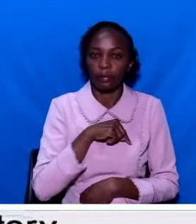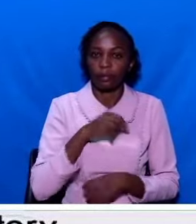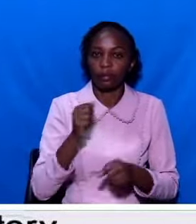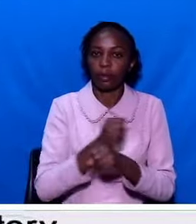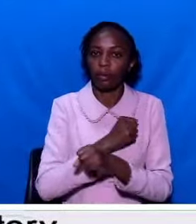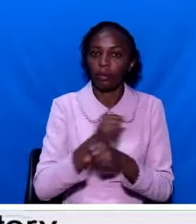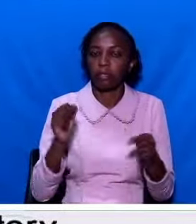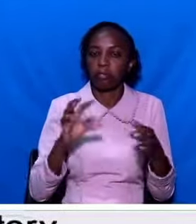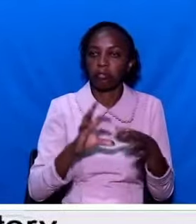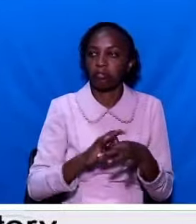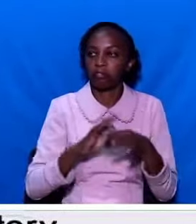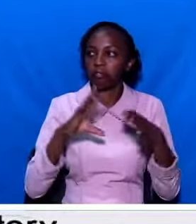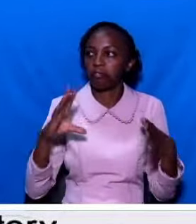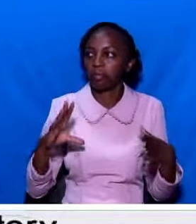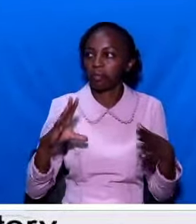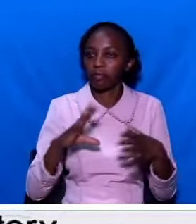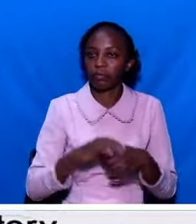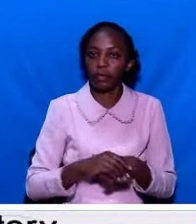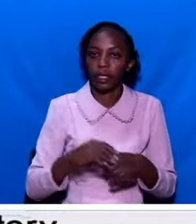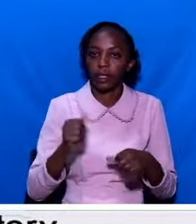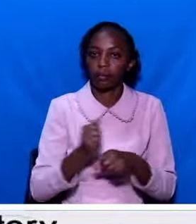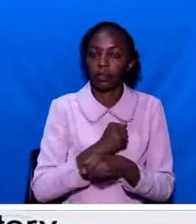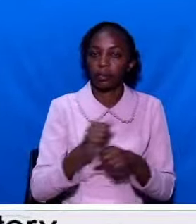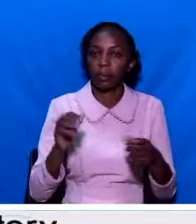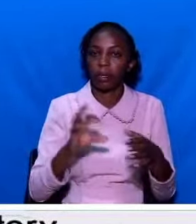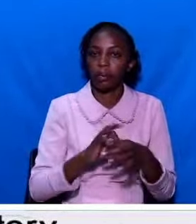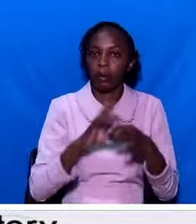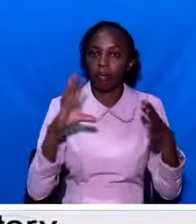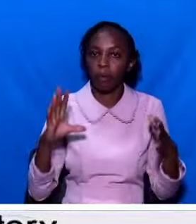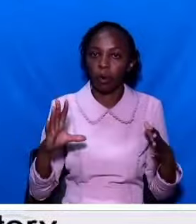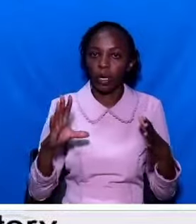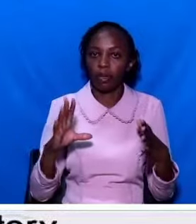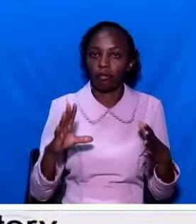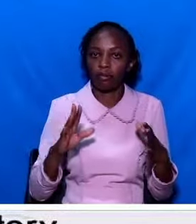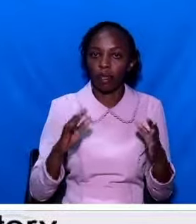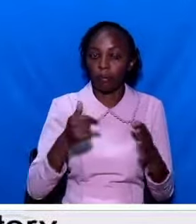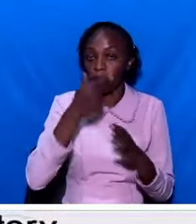broken. Cannot be broken. He loves you.